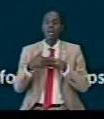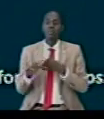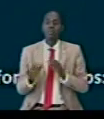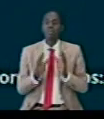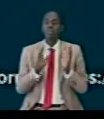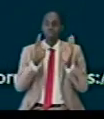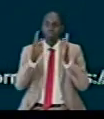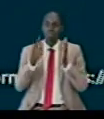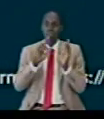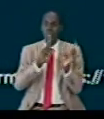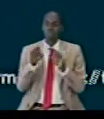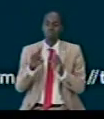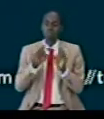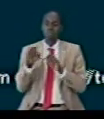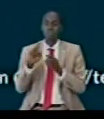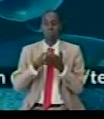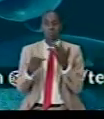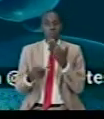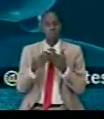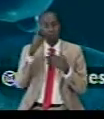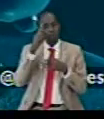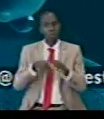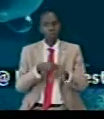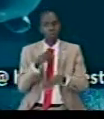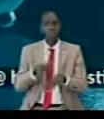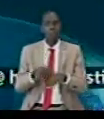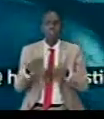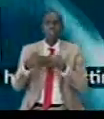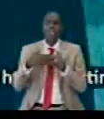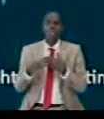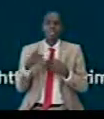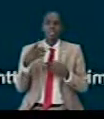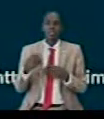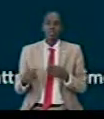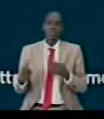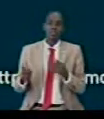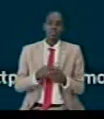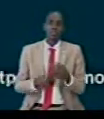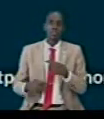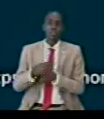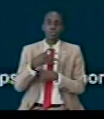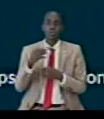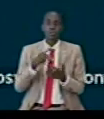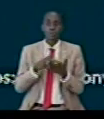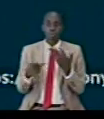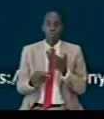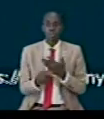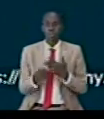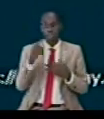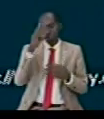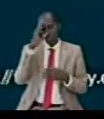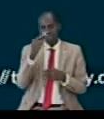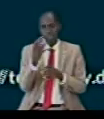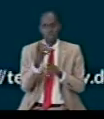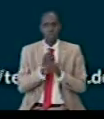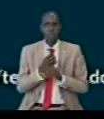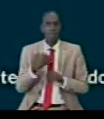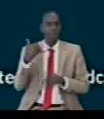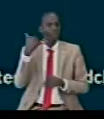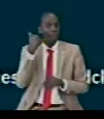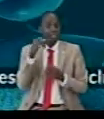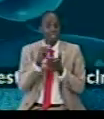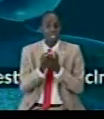the service, after the program, on the first day of the crusade, he received a call that the two problems